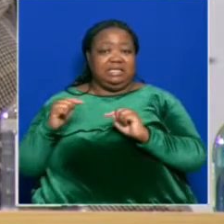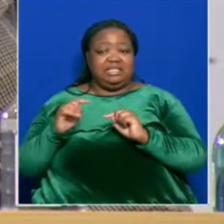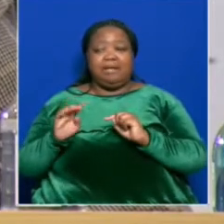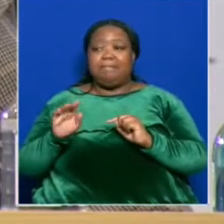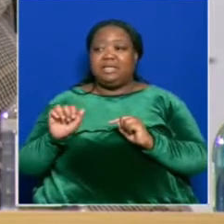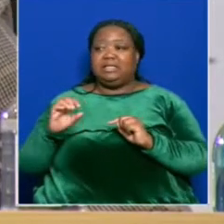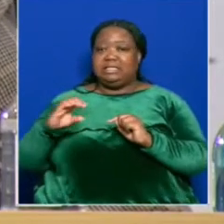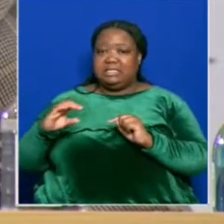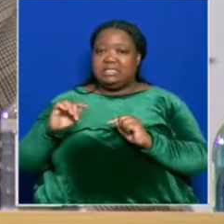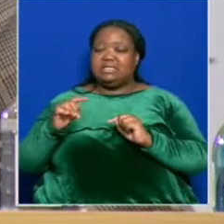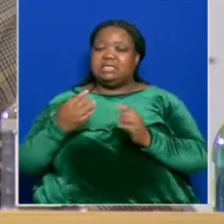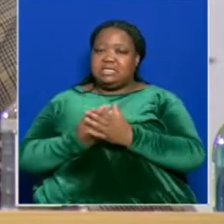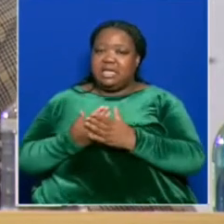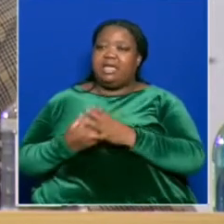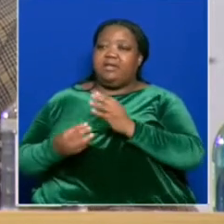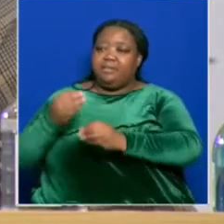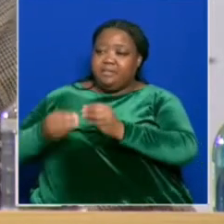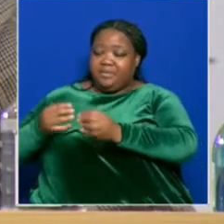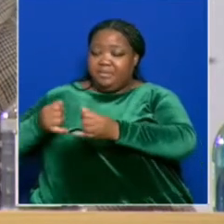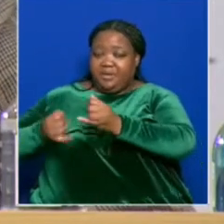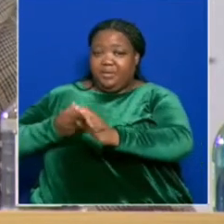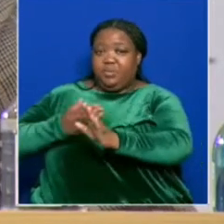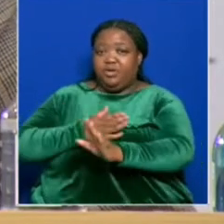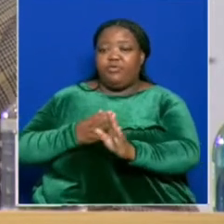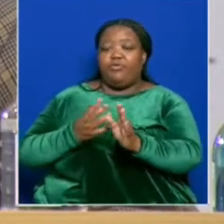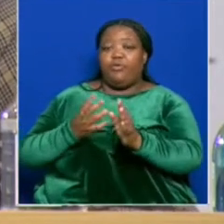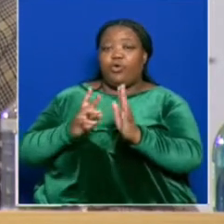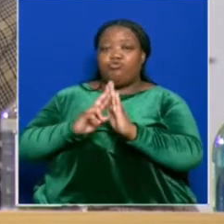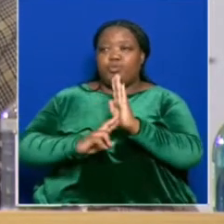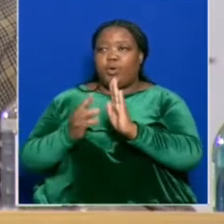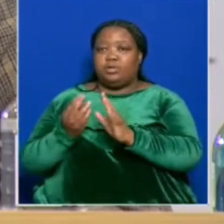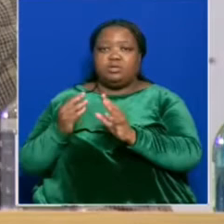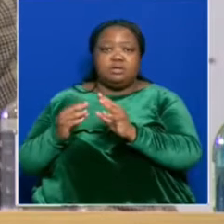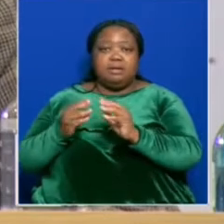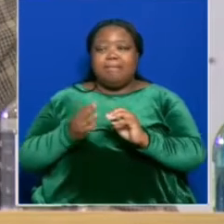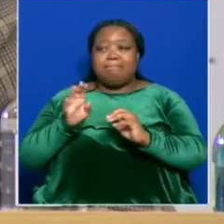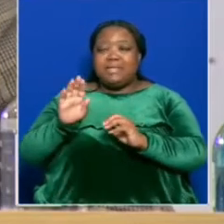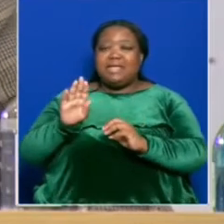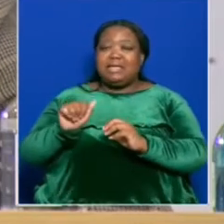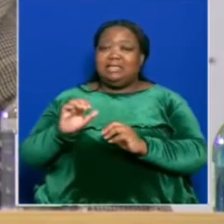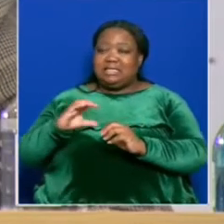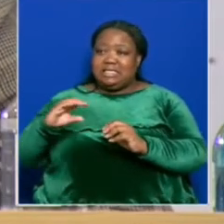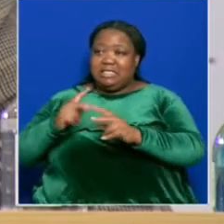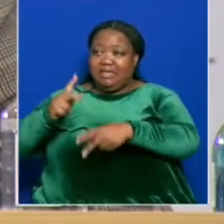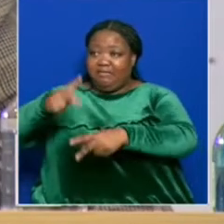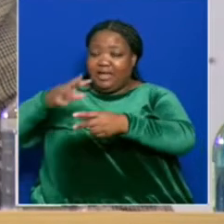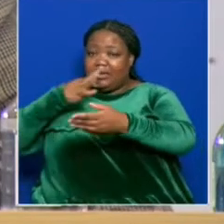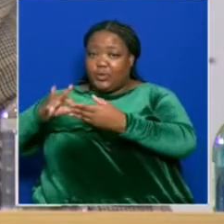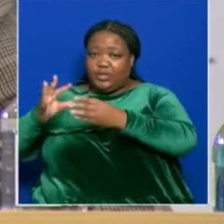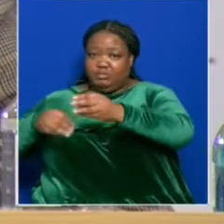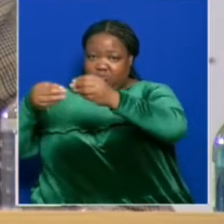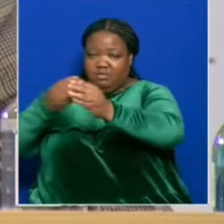identified defects before submitting this report to the BAC for final recommendation. This is then the process that is undertaken, a correction,